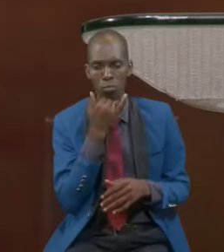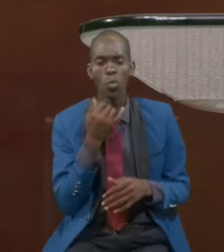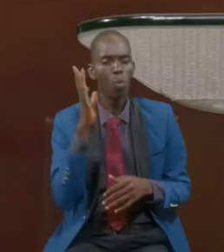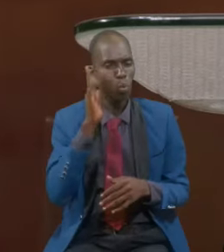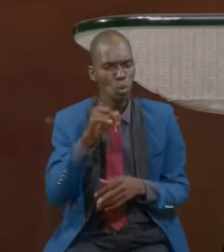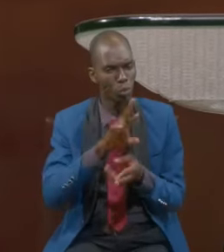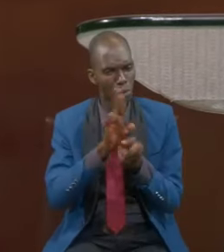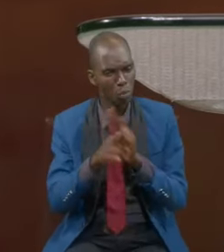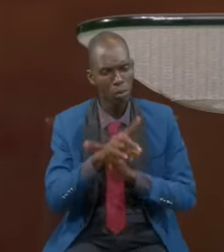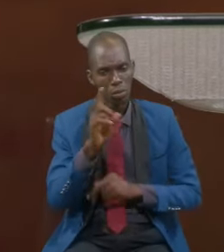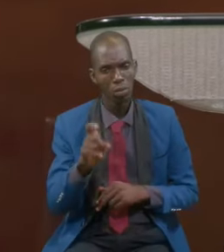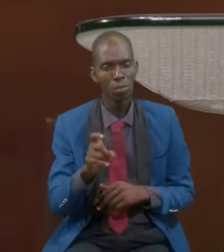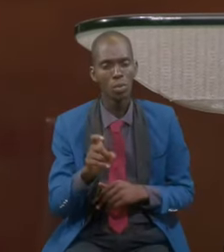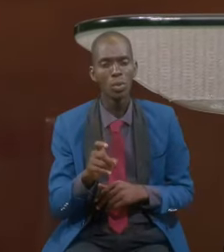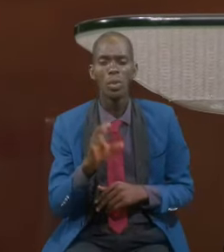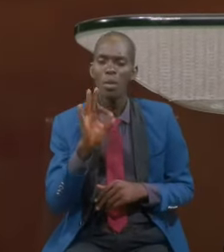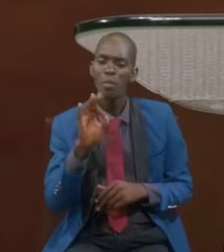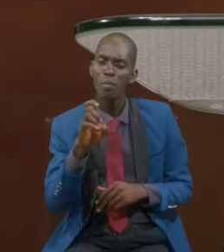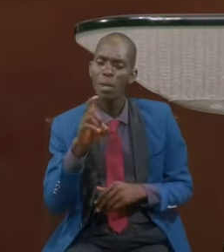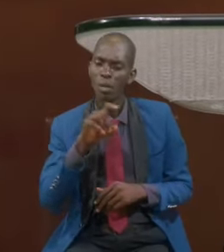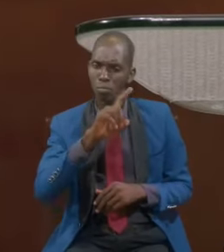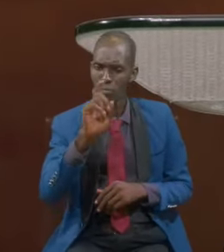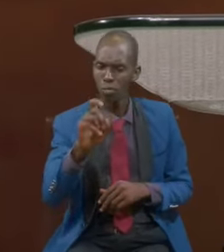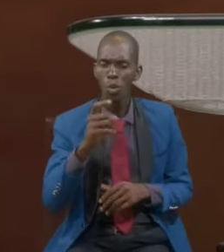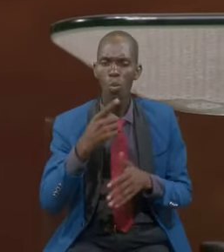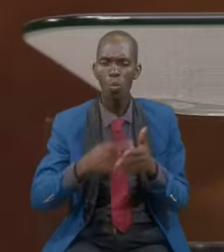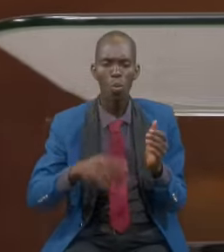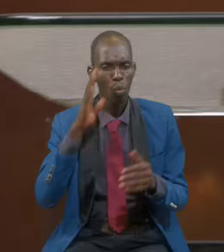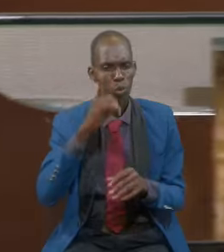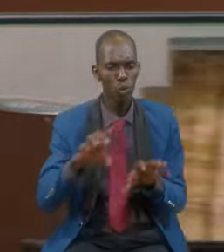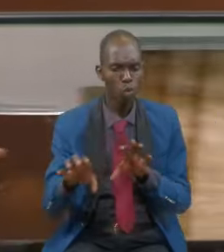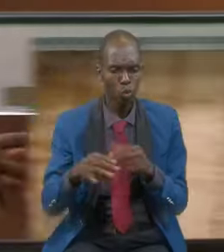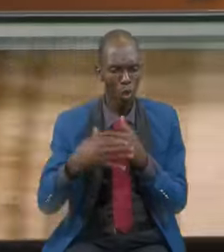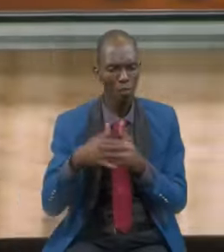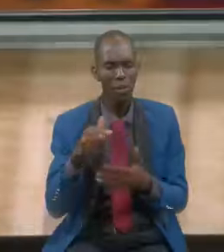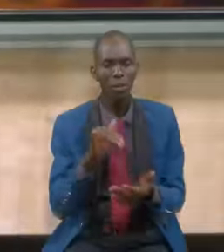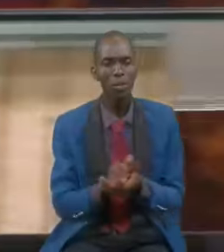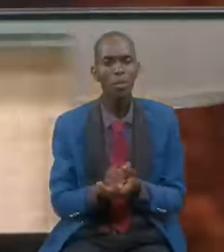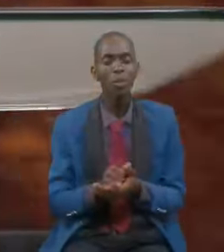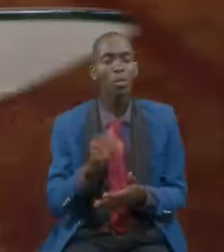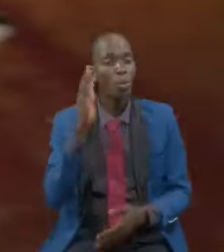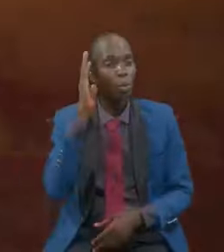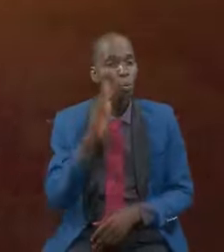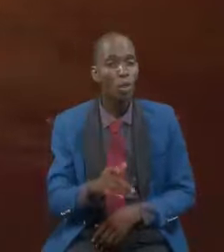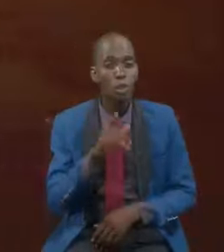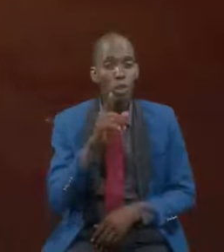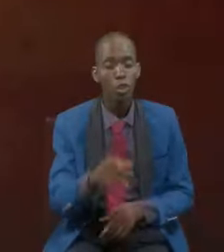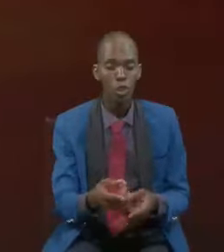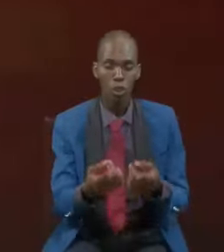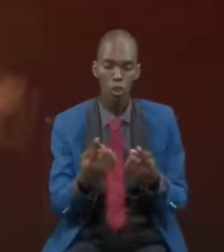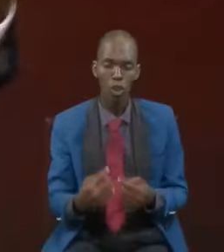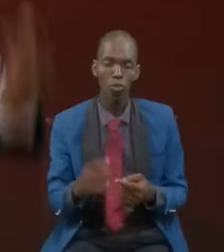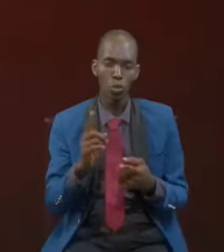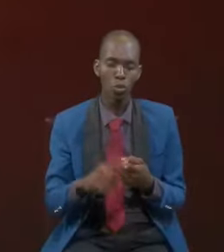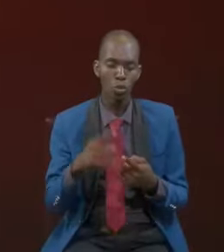that? Will you make restitution? Felix, what are you going to do after that? Will you come to the fountain of